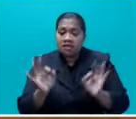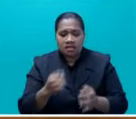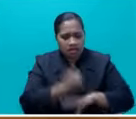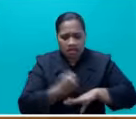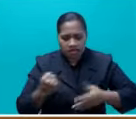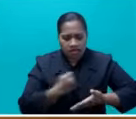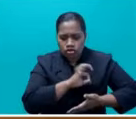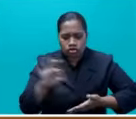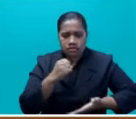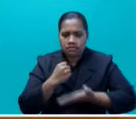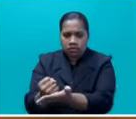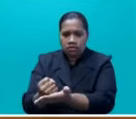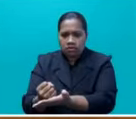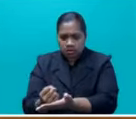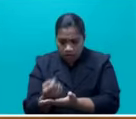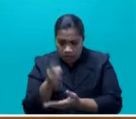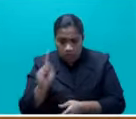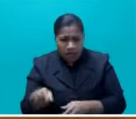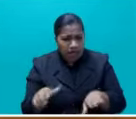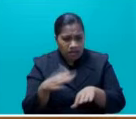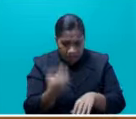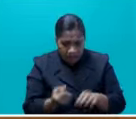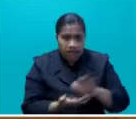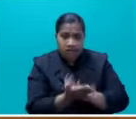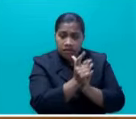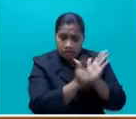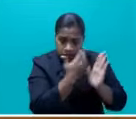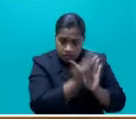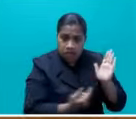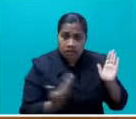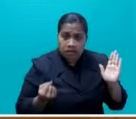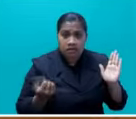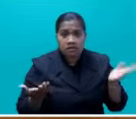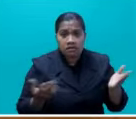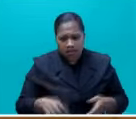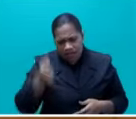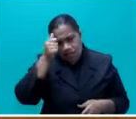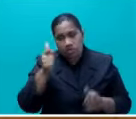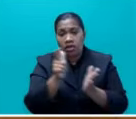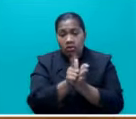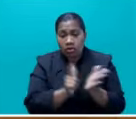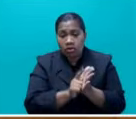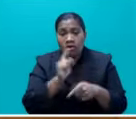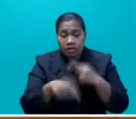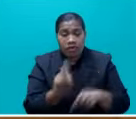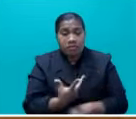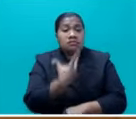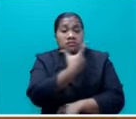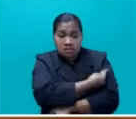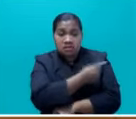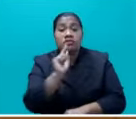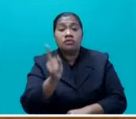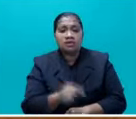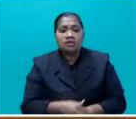support. Is this covered under the law, Mr. Speaker, sir? If I note correctly, the only law that was amended requiring mandatory vaccination was